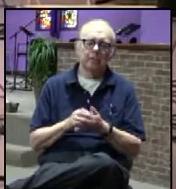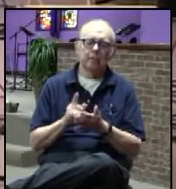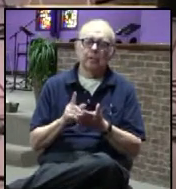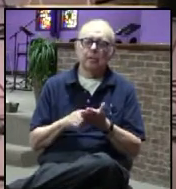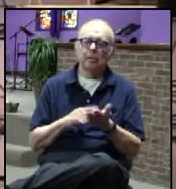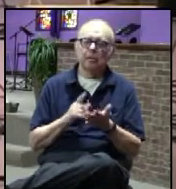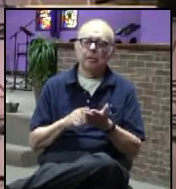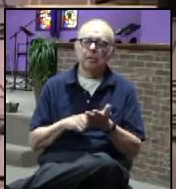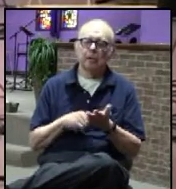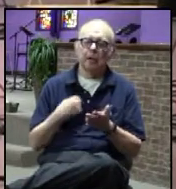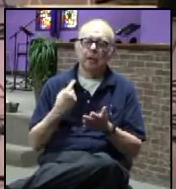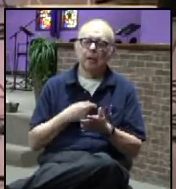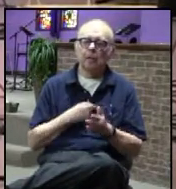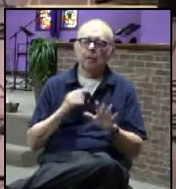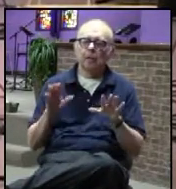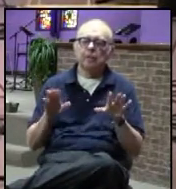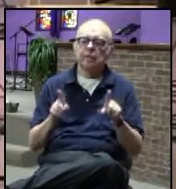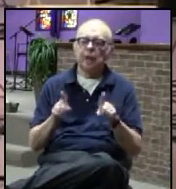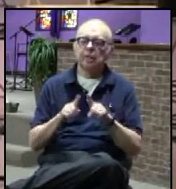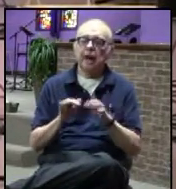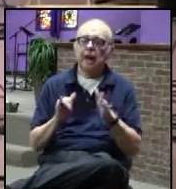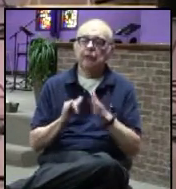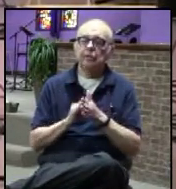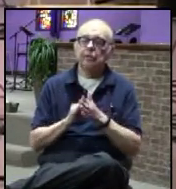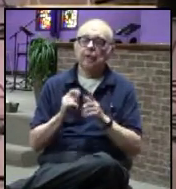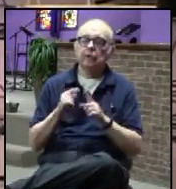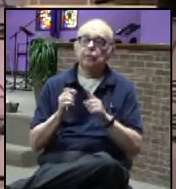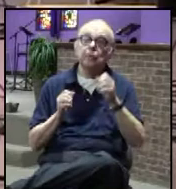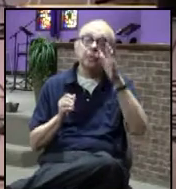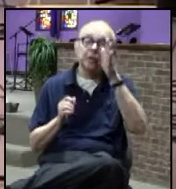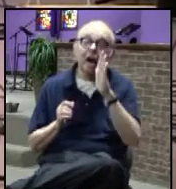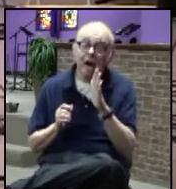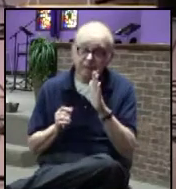sometimes this is what we sound like to God.